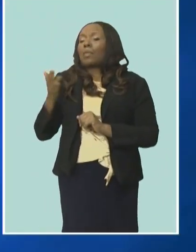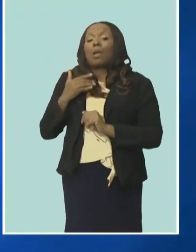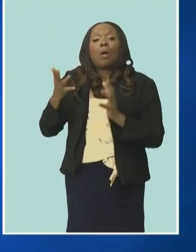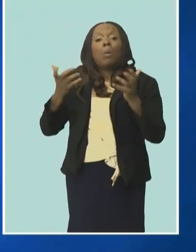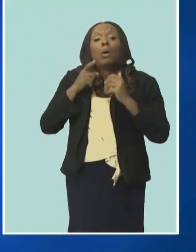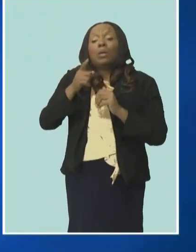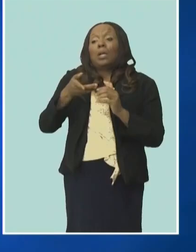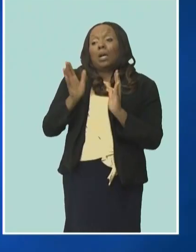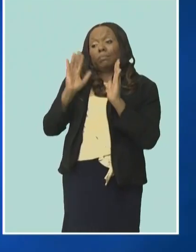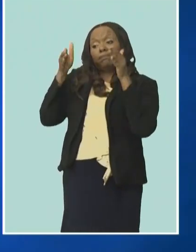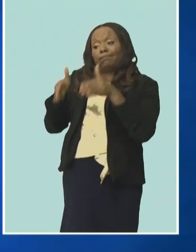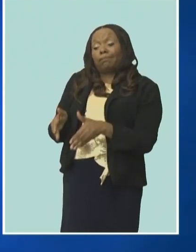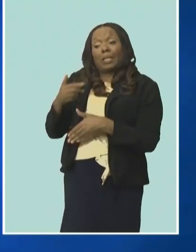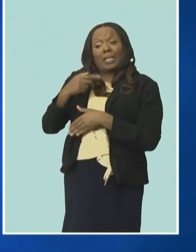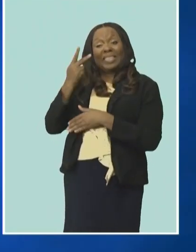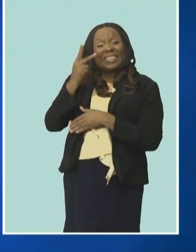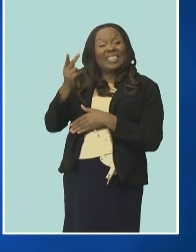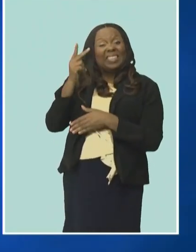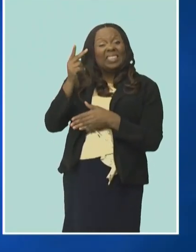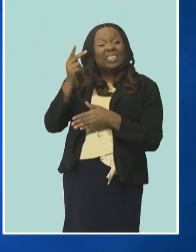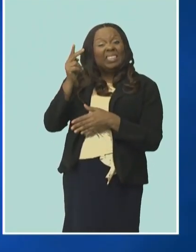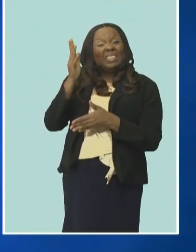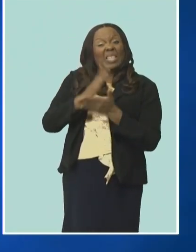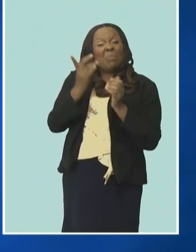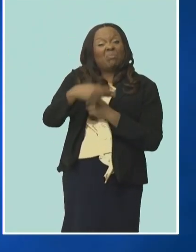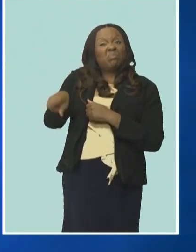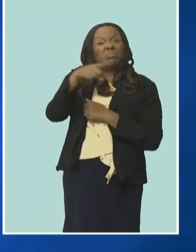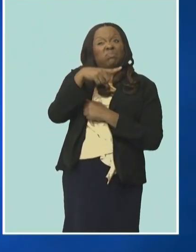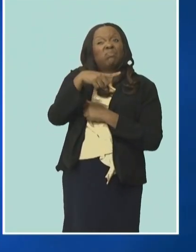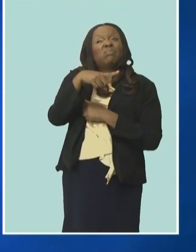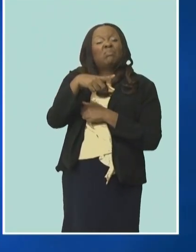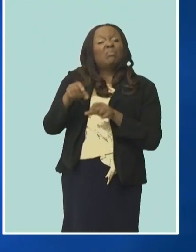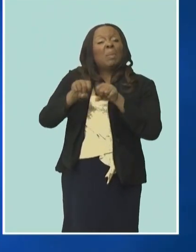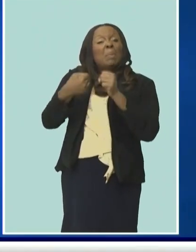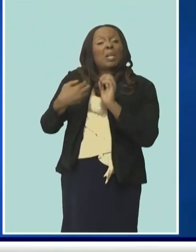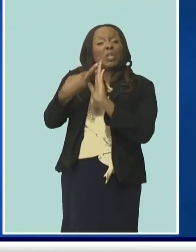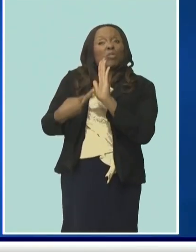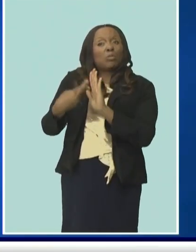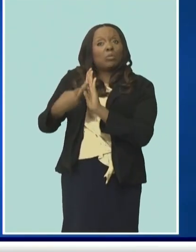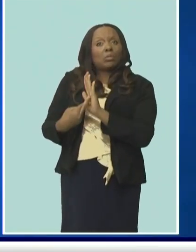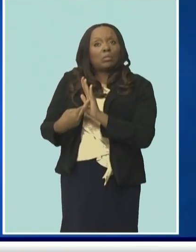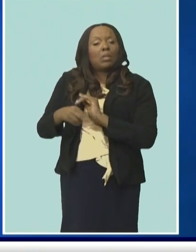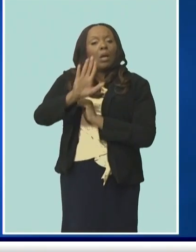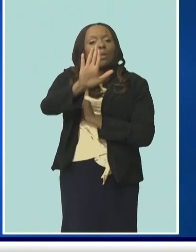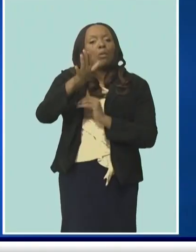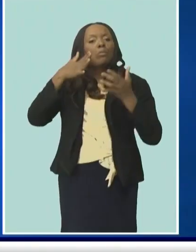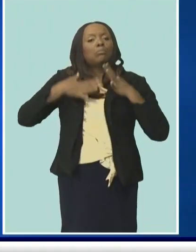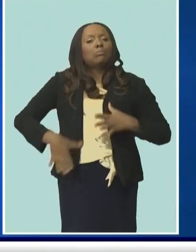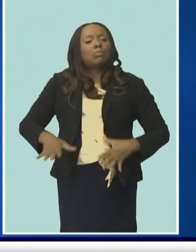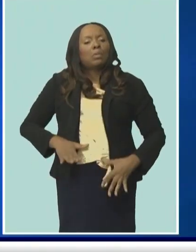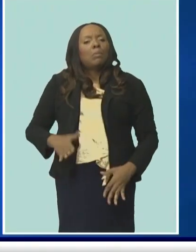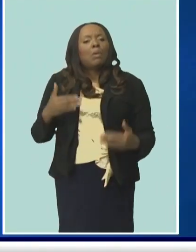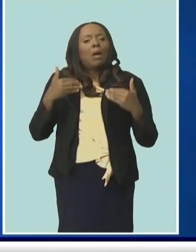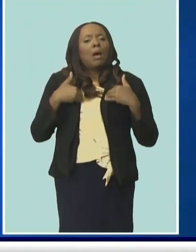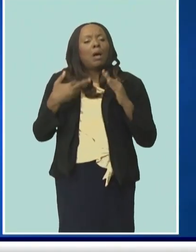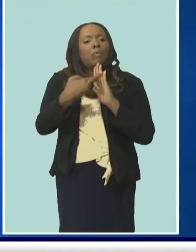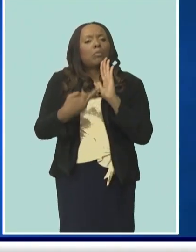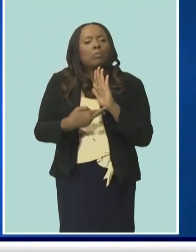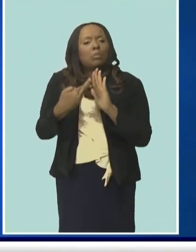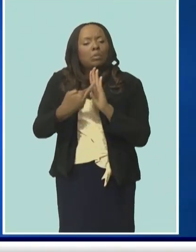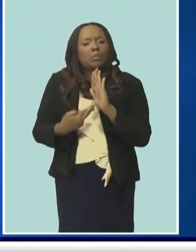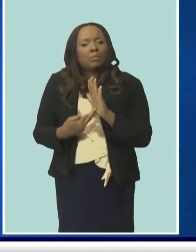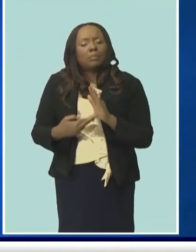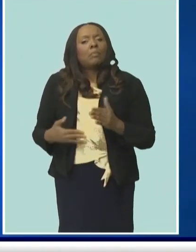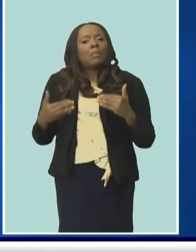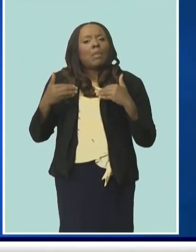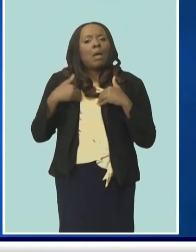we already saw some breaches of it at the beginning of the semester, the dress code. We have a dress code, and we